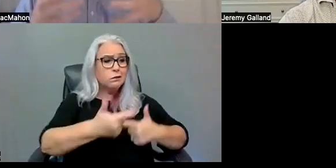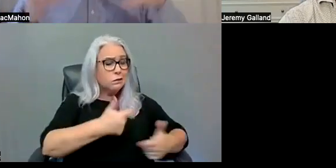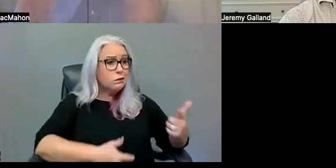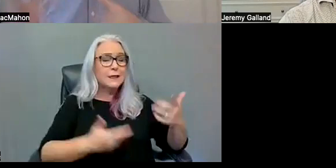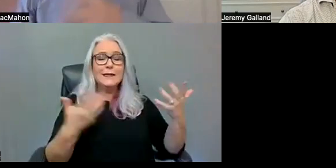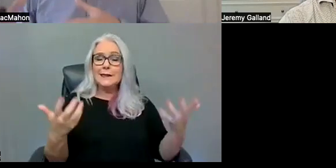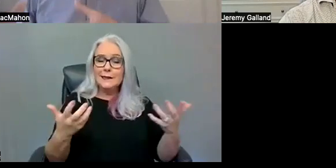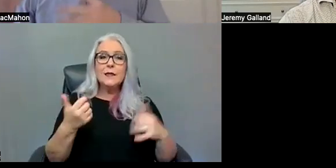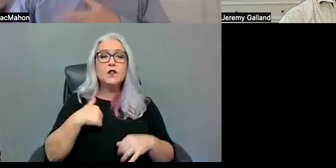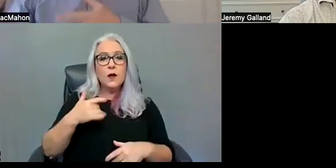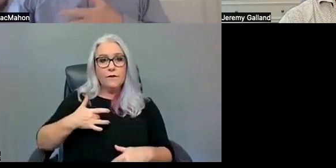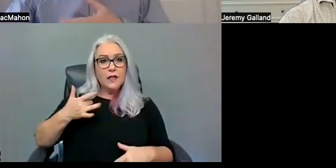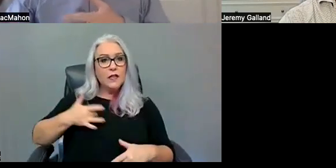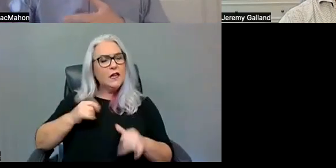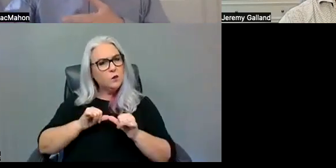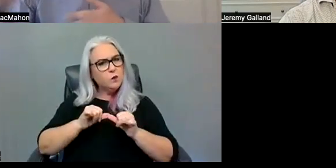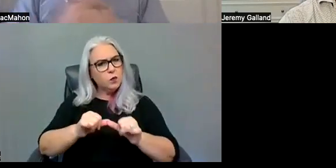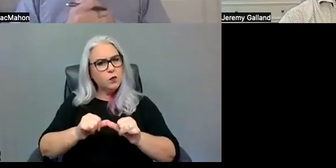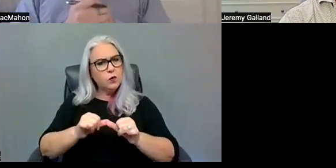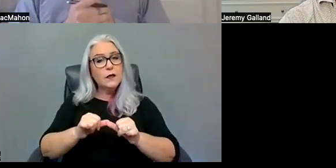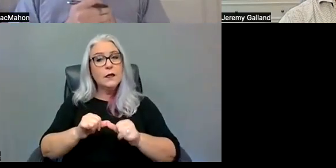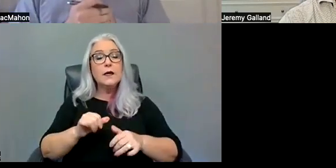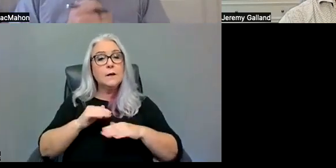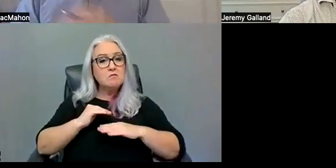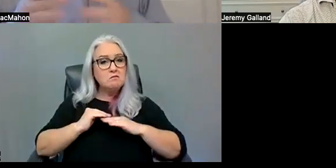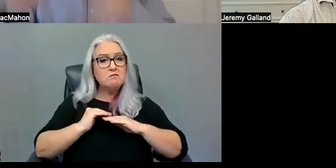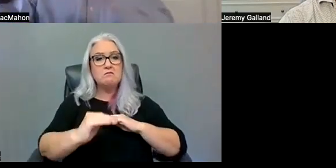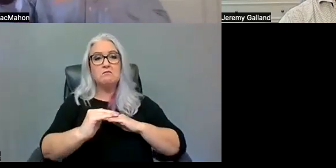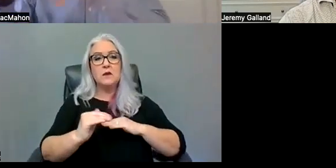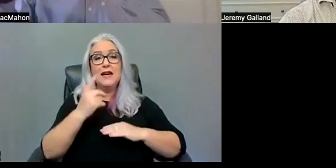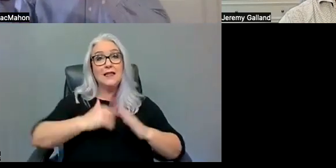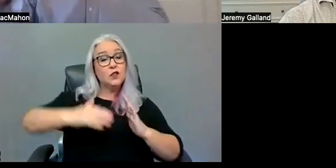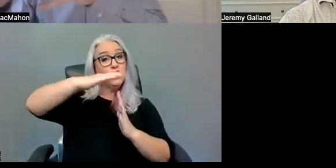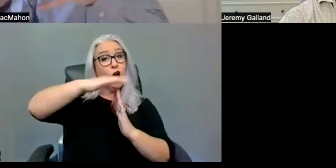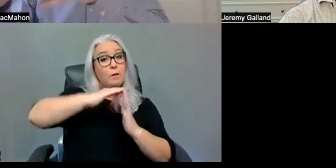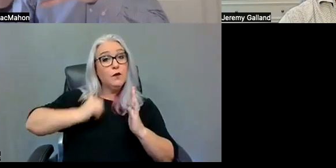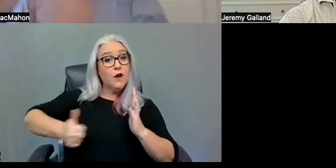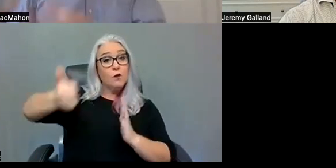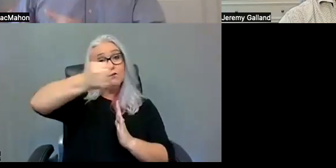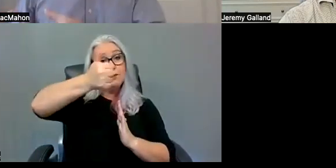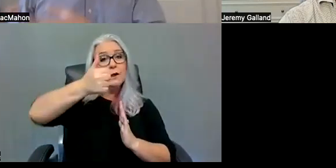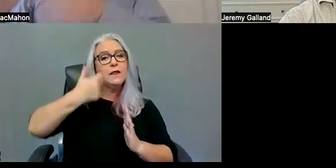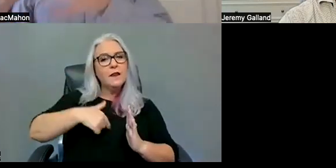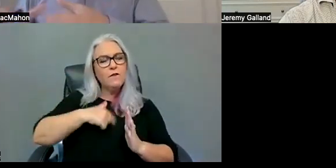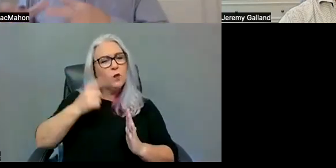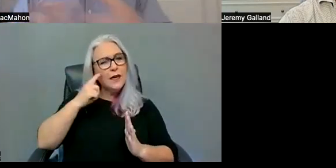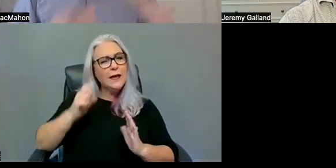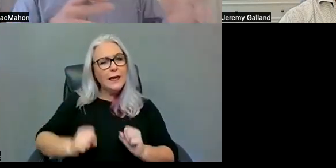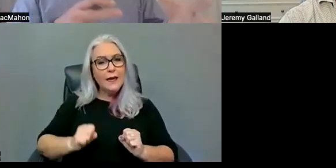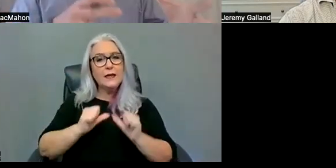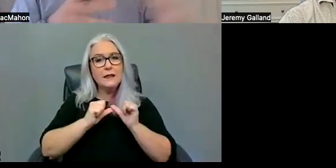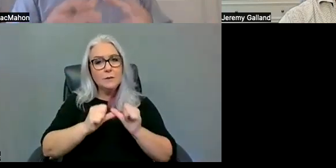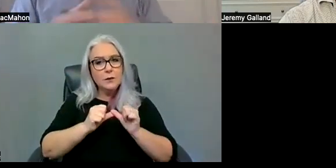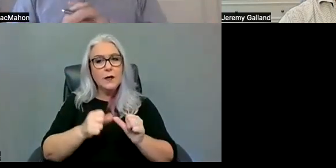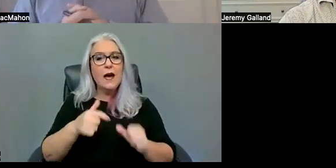believe stability at the top is absolutely a number 1 priority, and if we get that right, it's a lot easier to